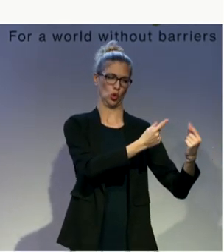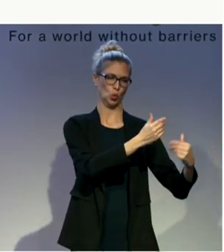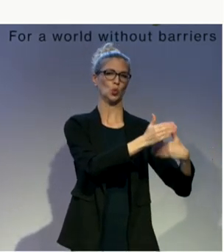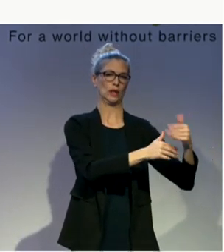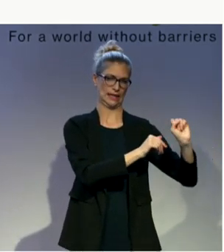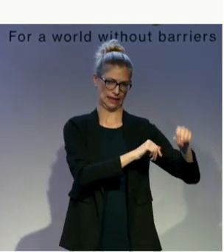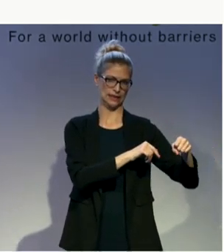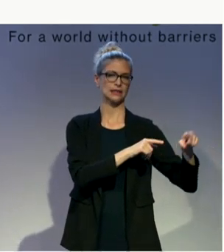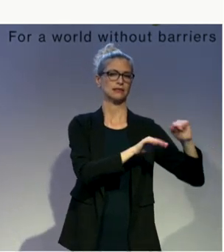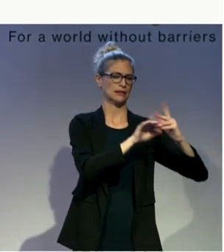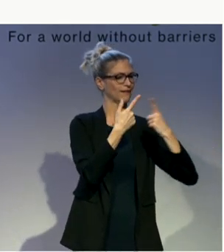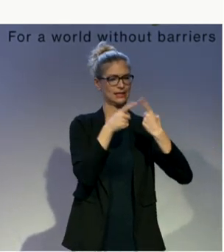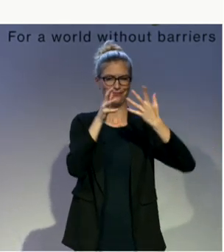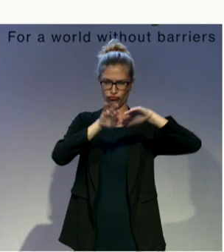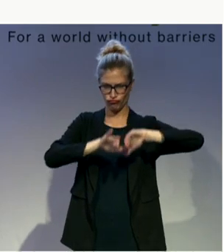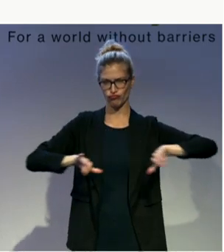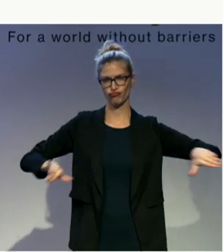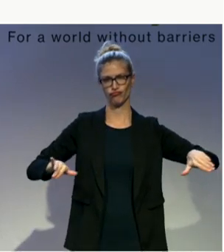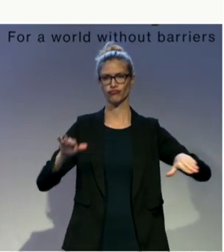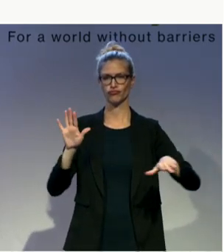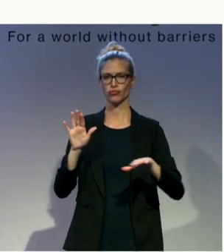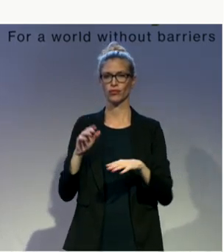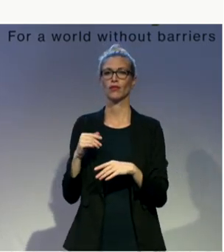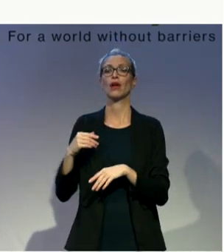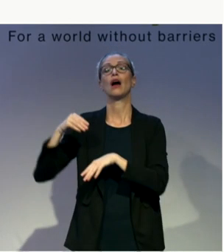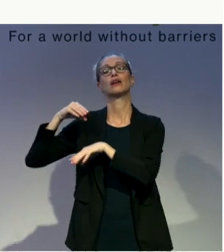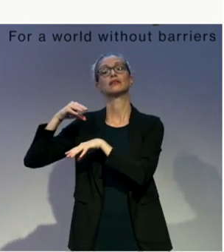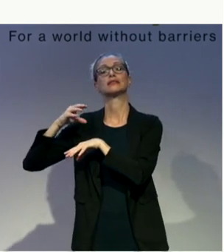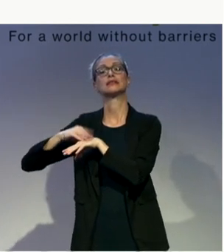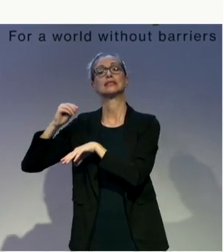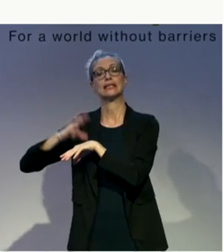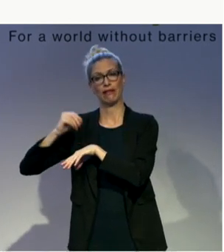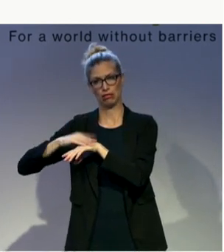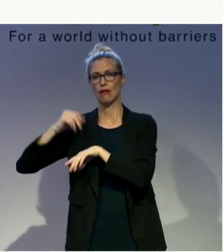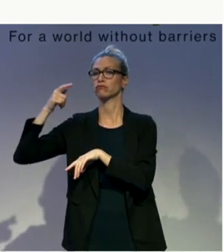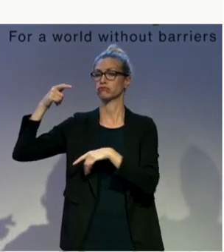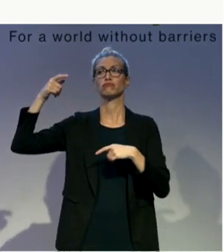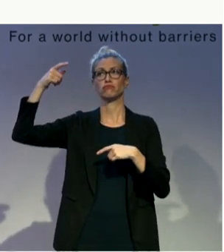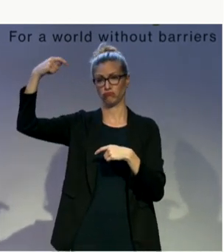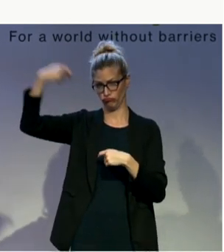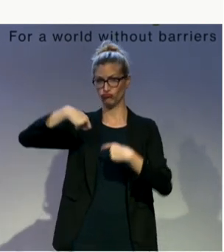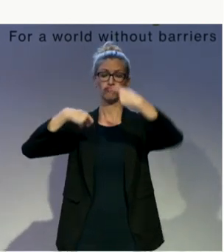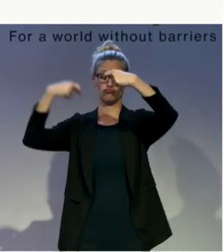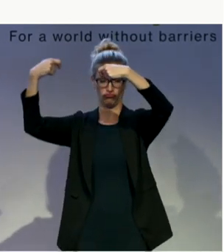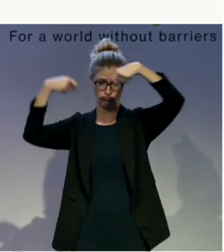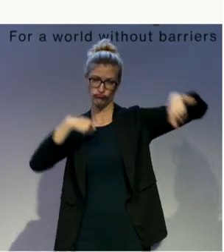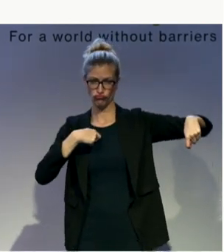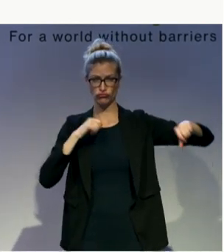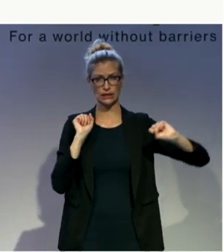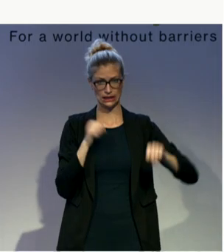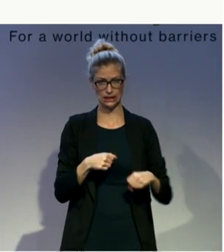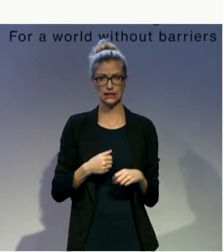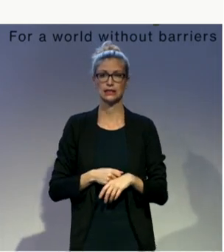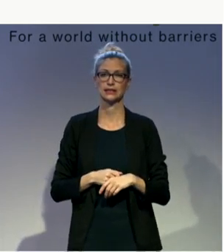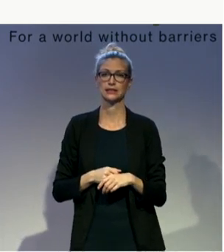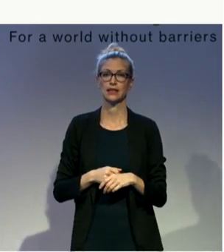the Swedish government is. So, for example, this last election, there were no longer